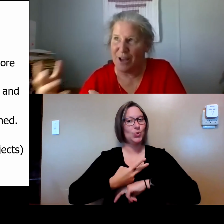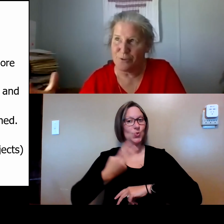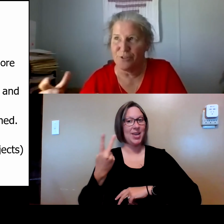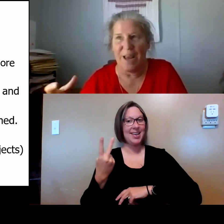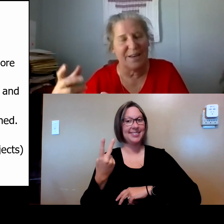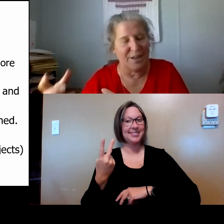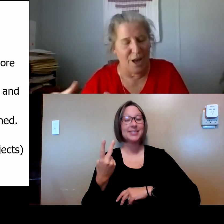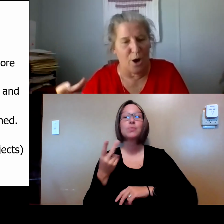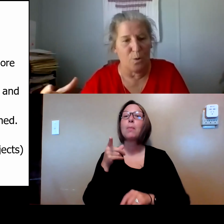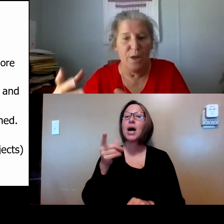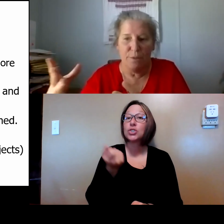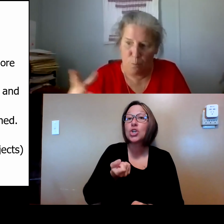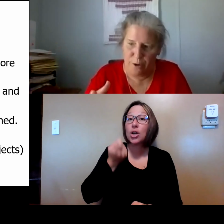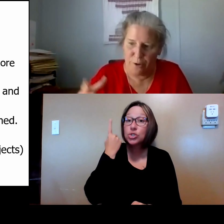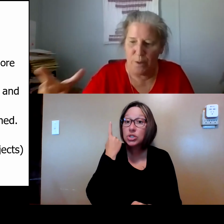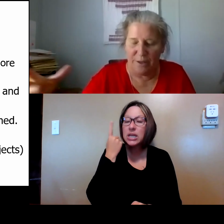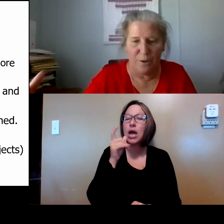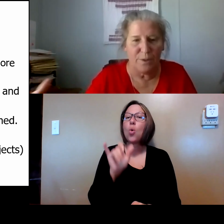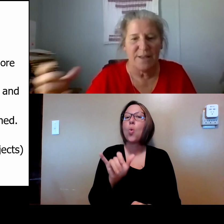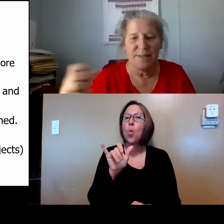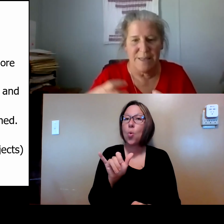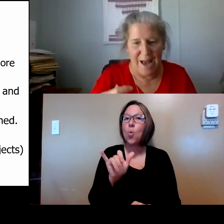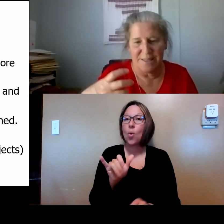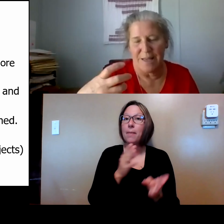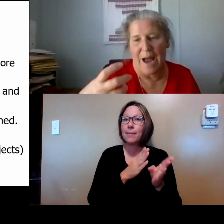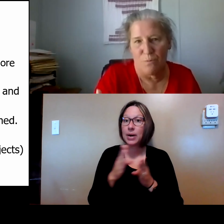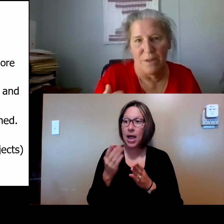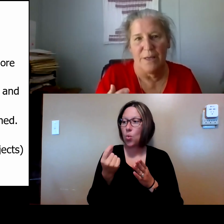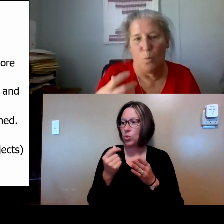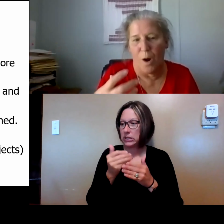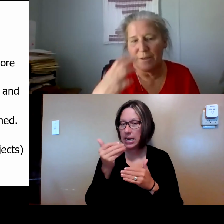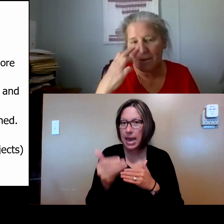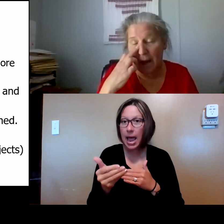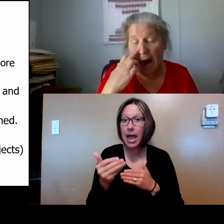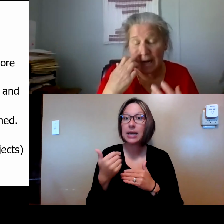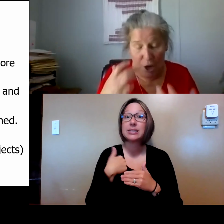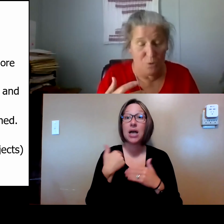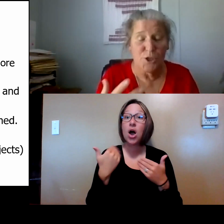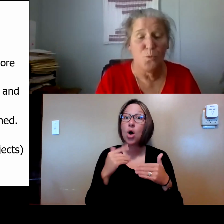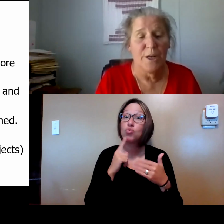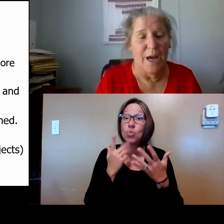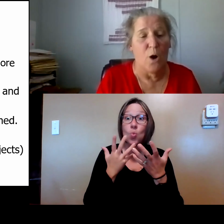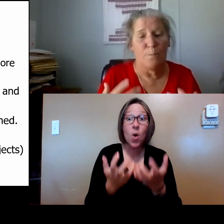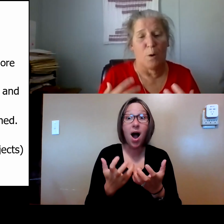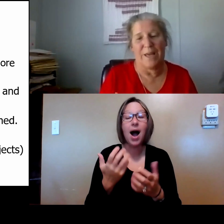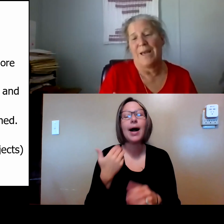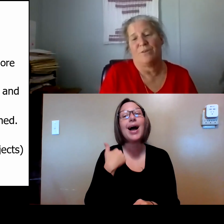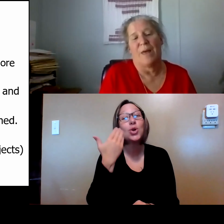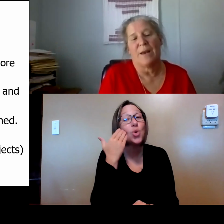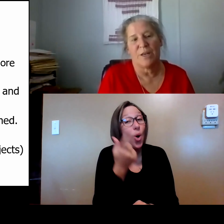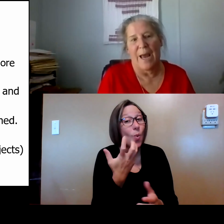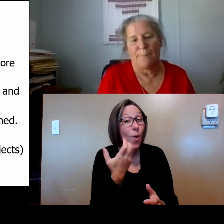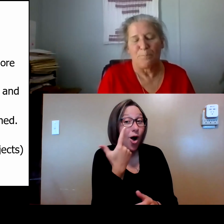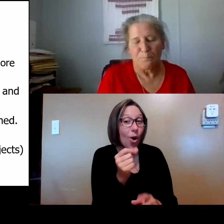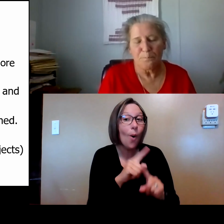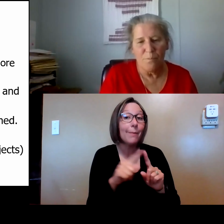to understand and know that we are going to do this. And yes, I know that you want to go, but we can't do